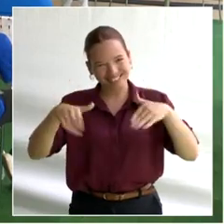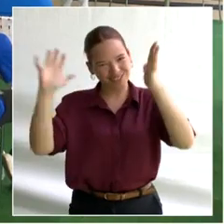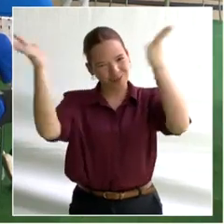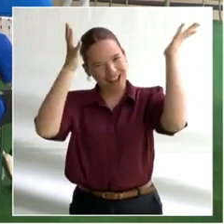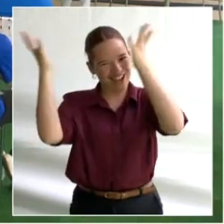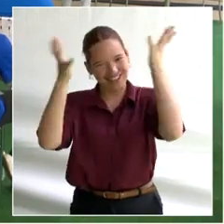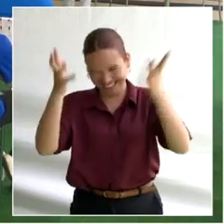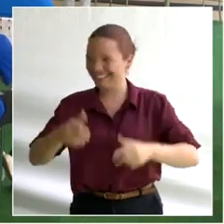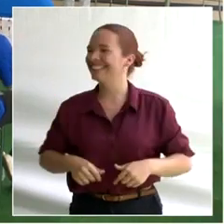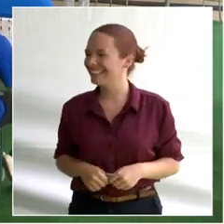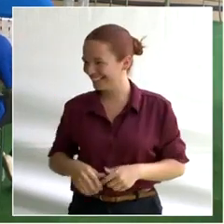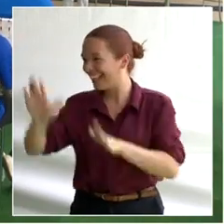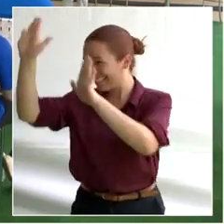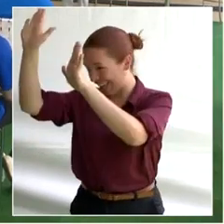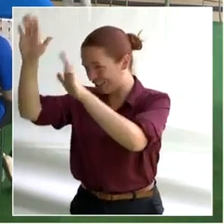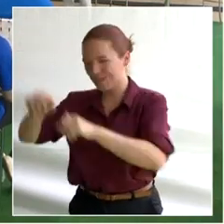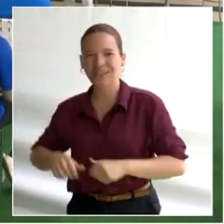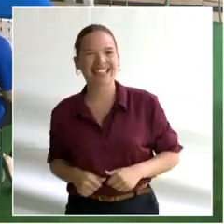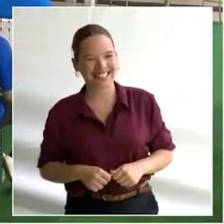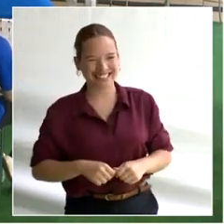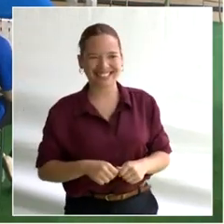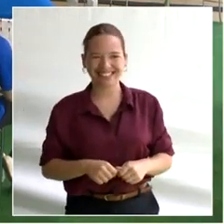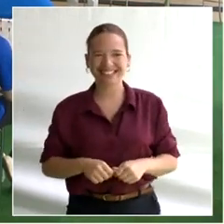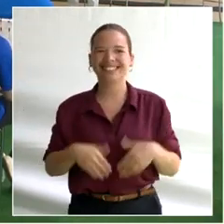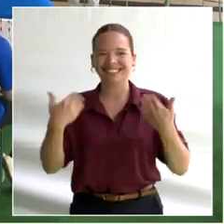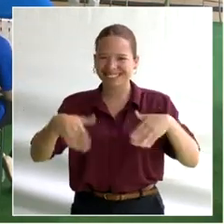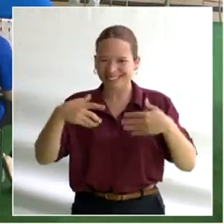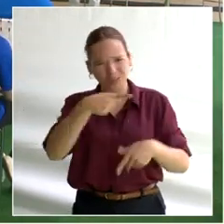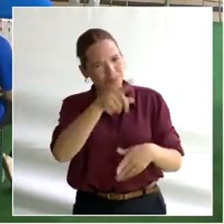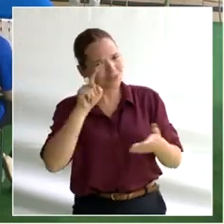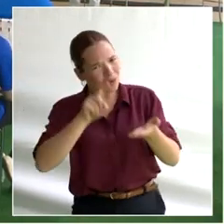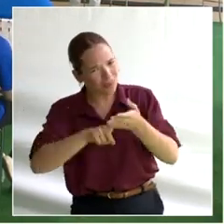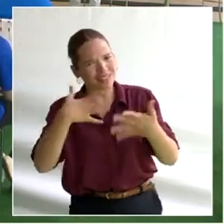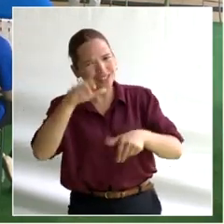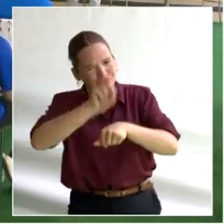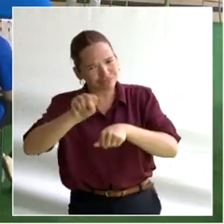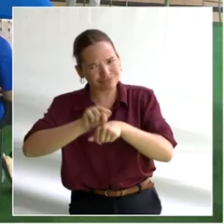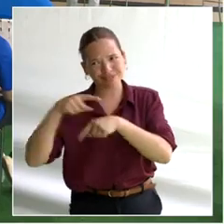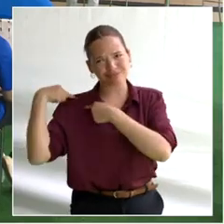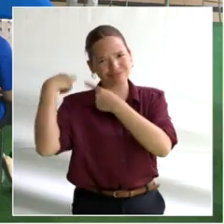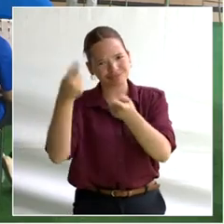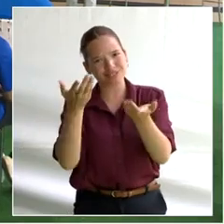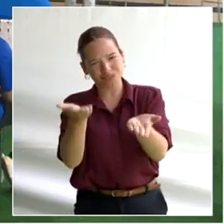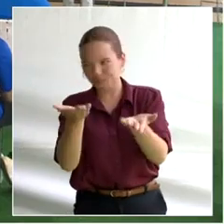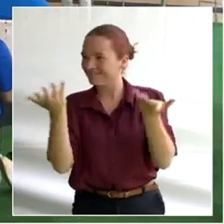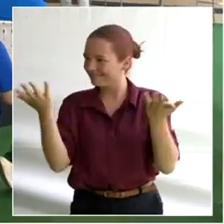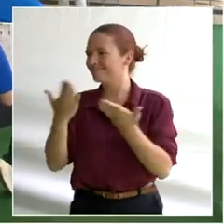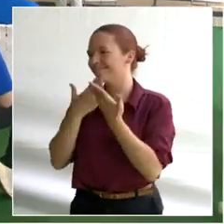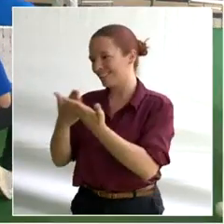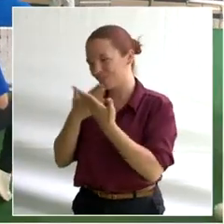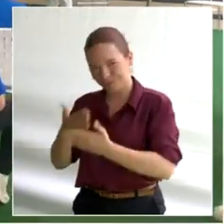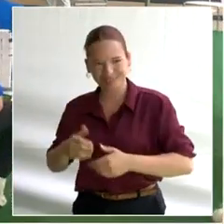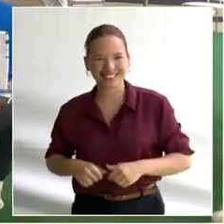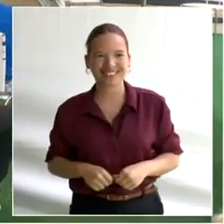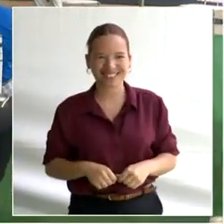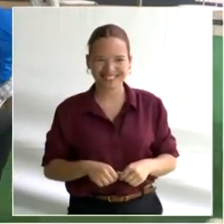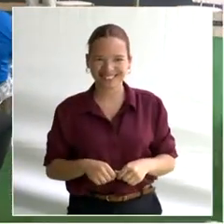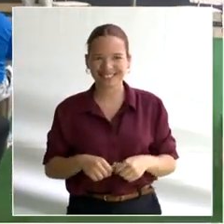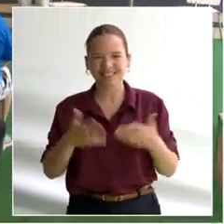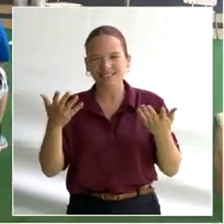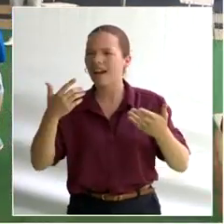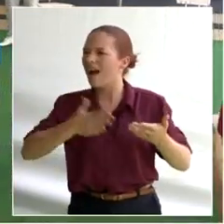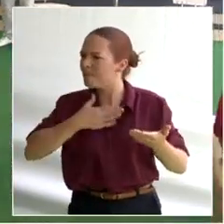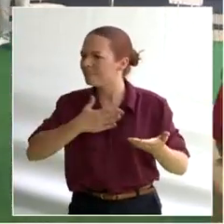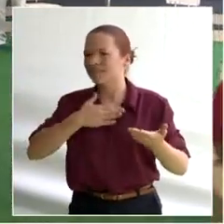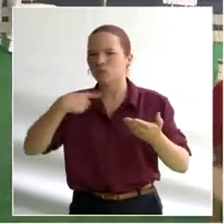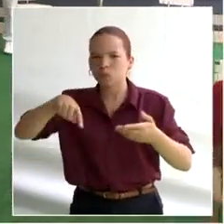be recognized. She's hard working over there, and it is warm in here. Last year was spectacular, everybody. My first year here, so much in store for